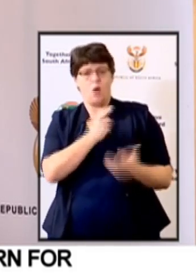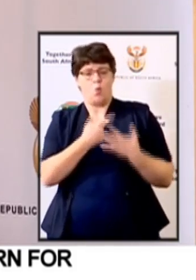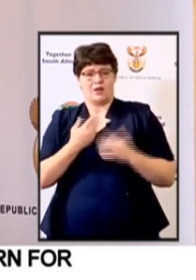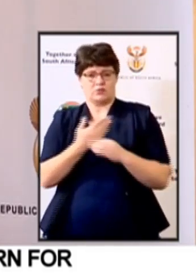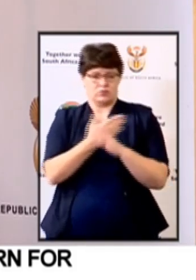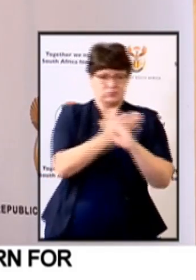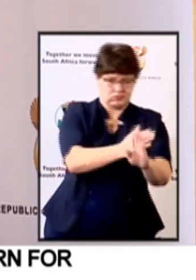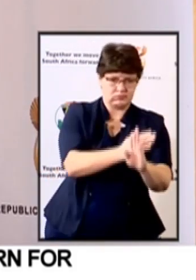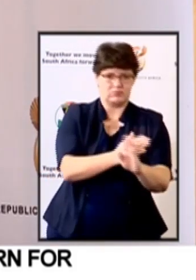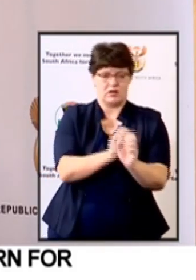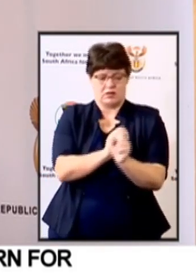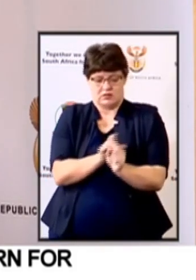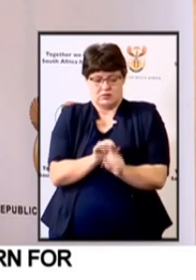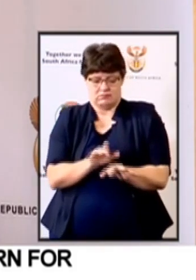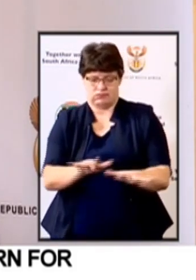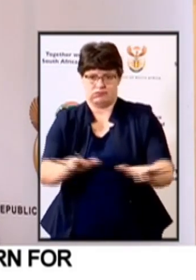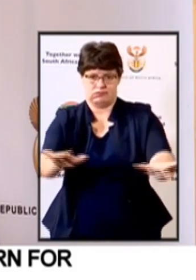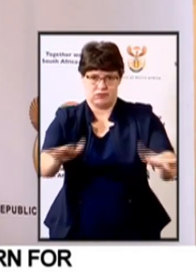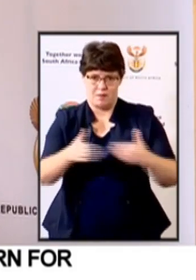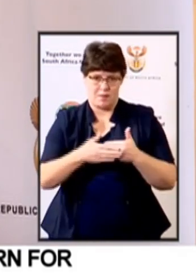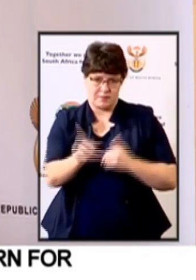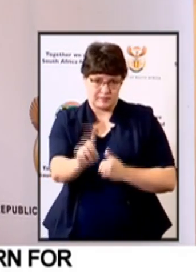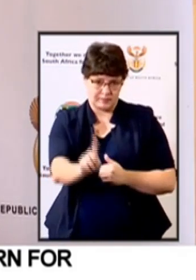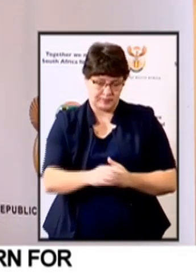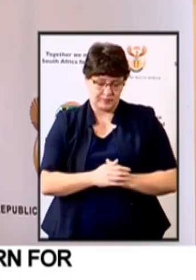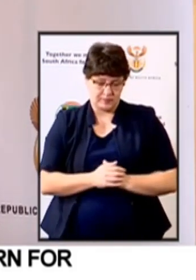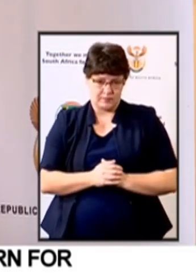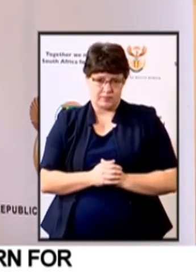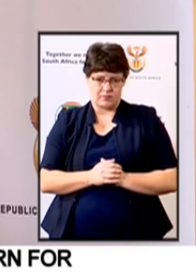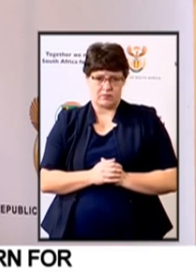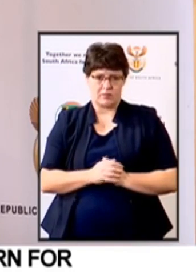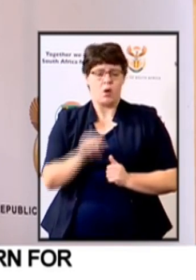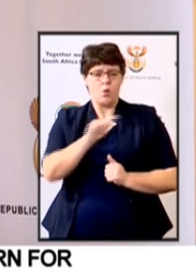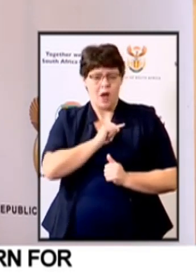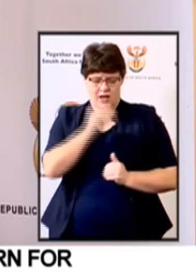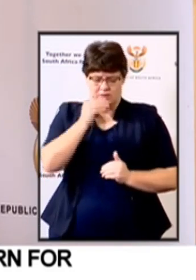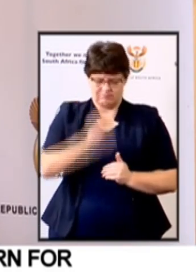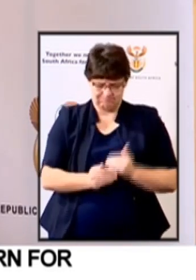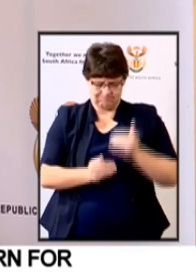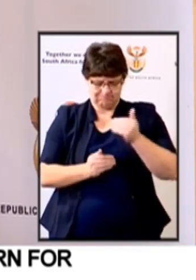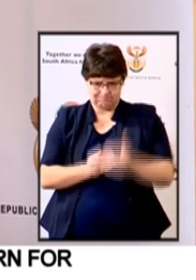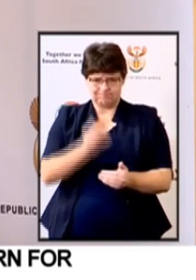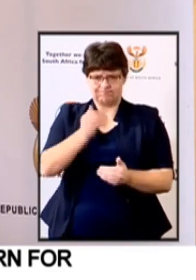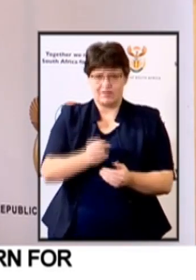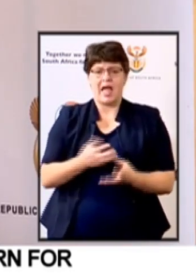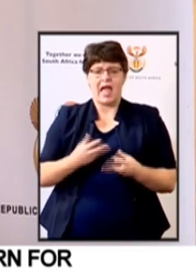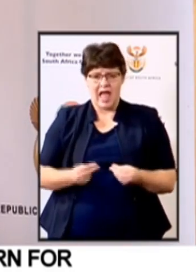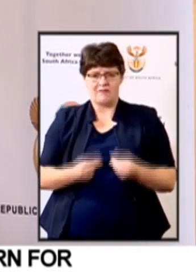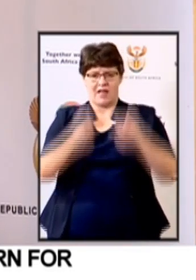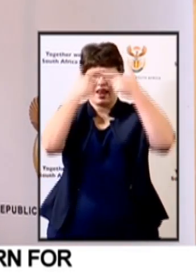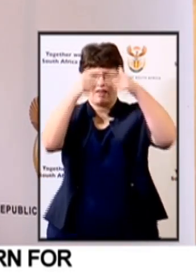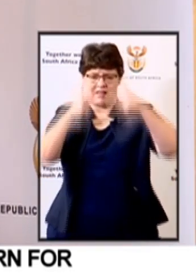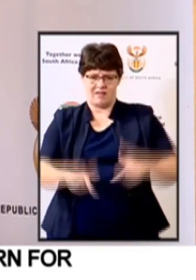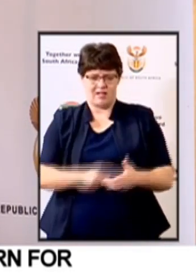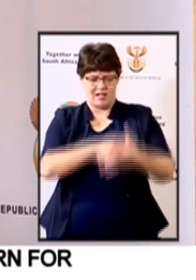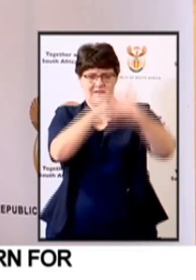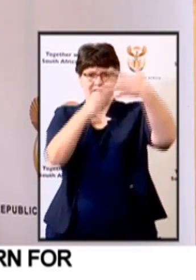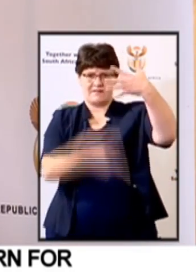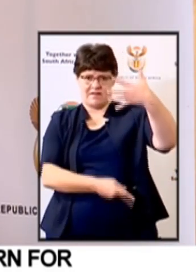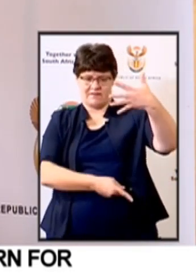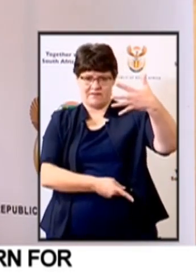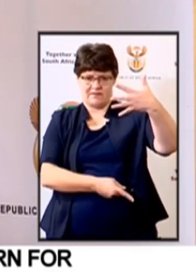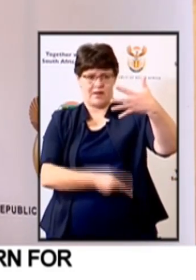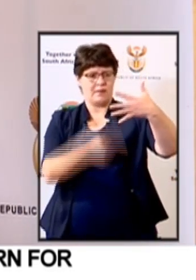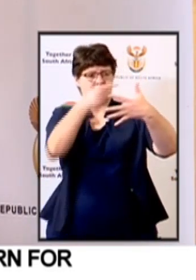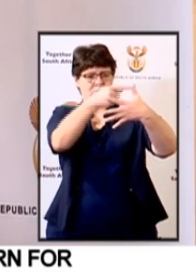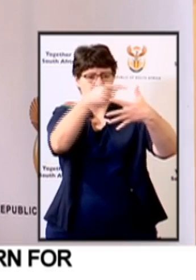country. The phased strategy consists of 5 levels, detailing how activities